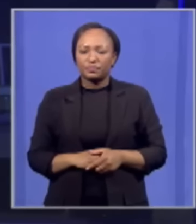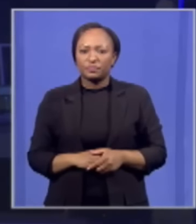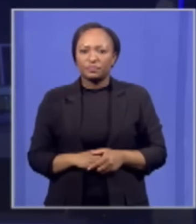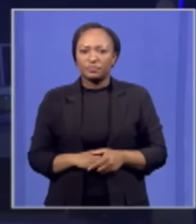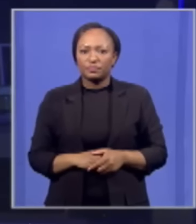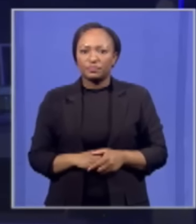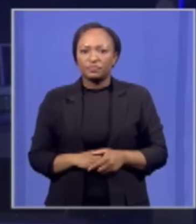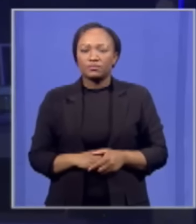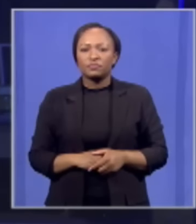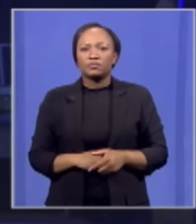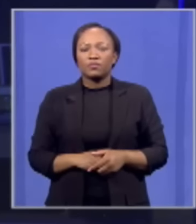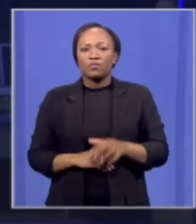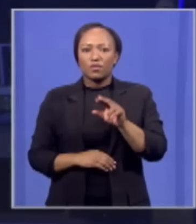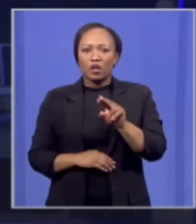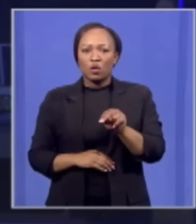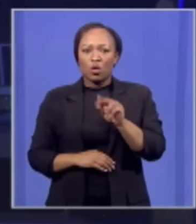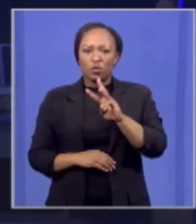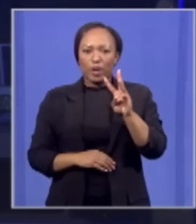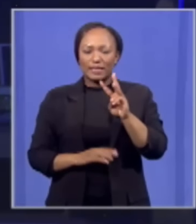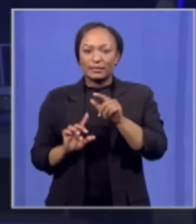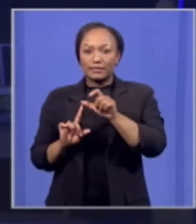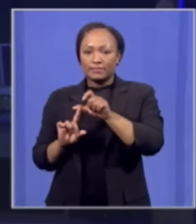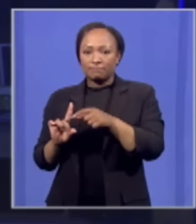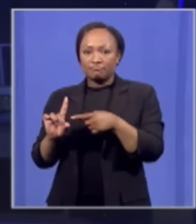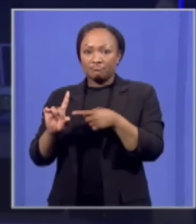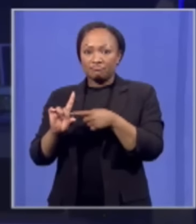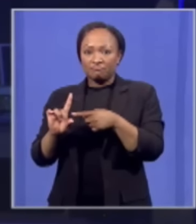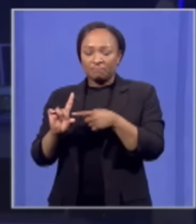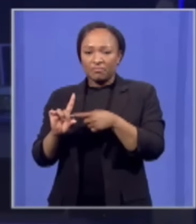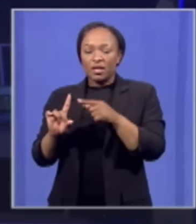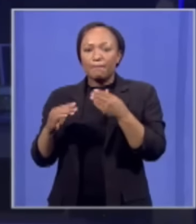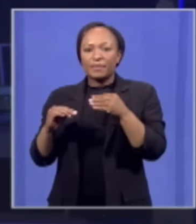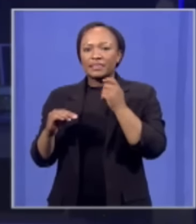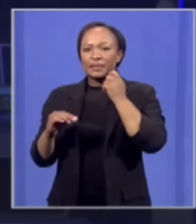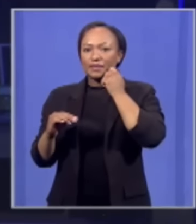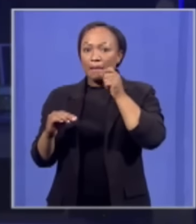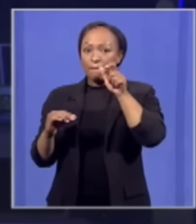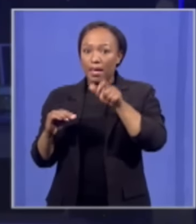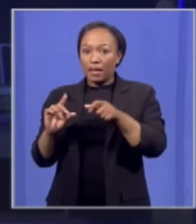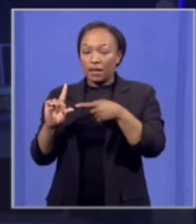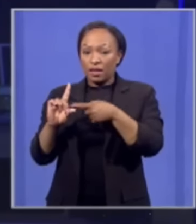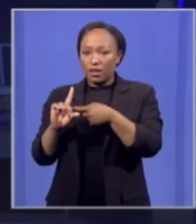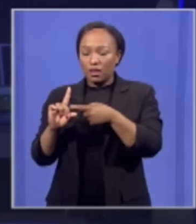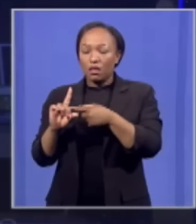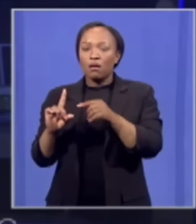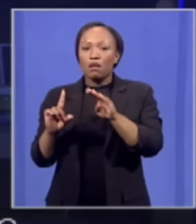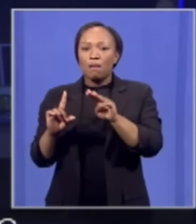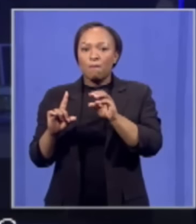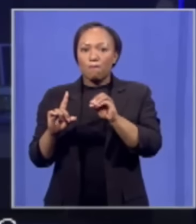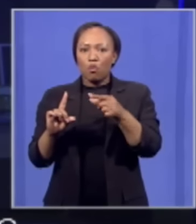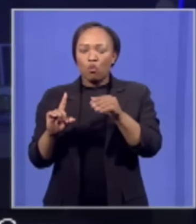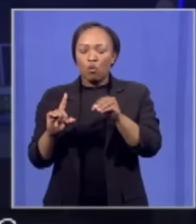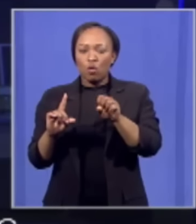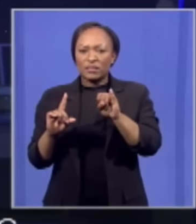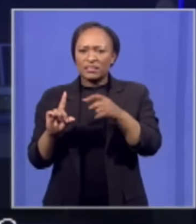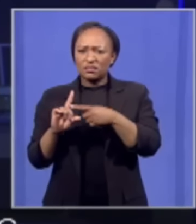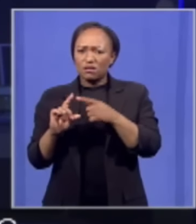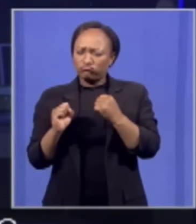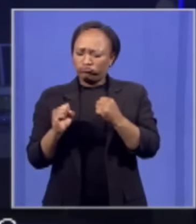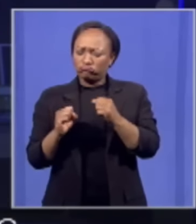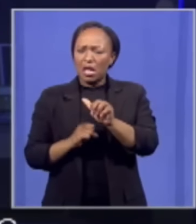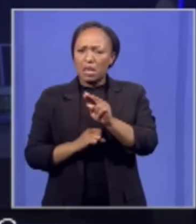Moebi wa Northwest ya melomong ya batho ba bangata Brown Mokgotsi o re ntse le setho sa ANC ka ho feletseng. Mokgotsi o re ditlaleo tsa mongodi e moholo